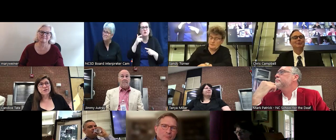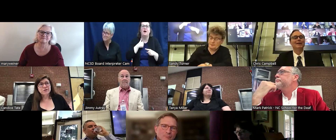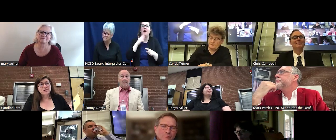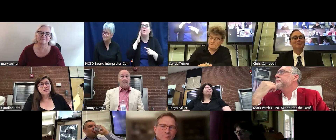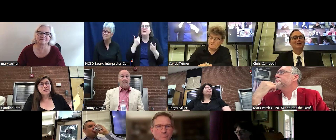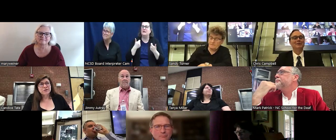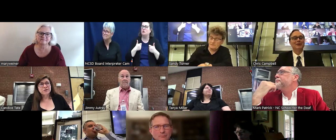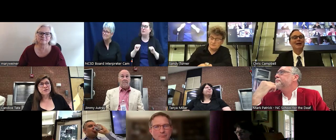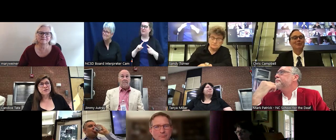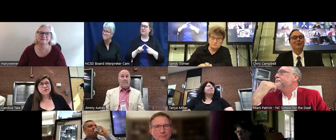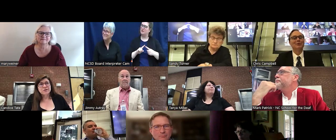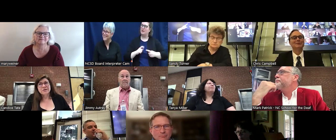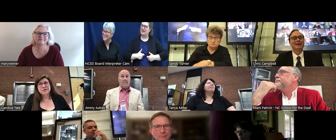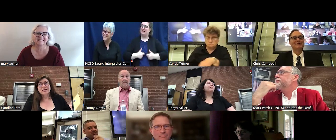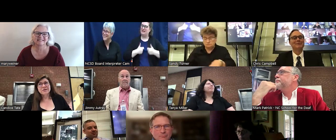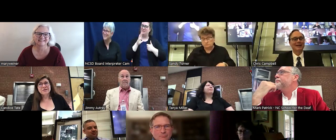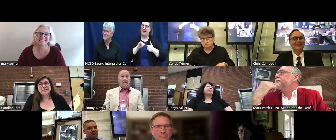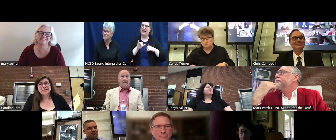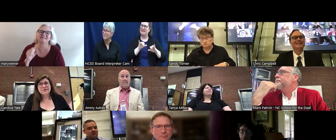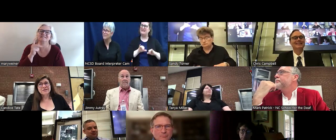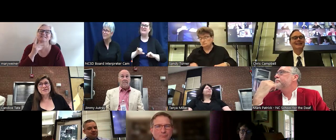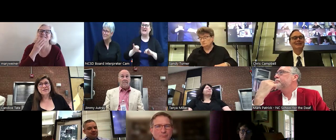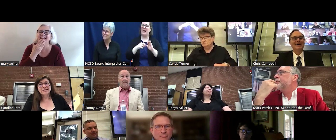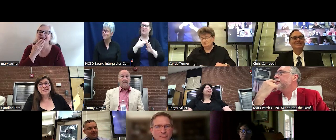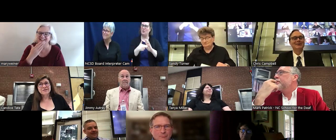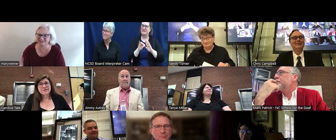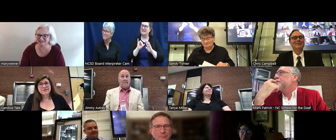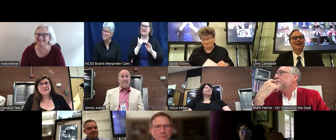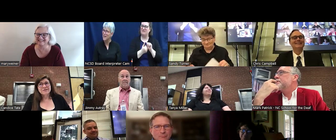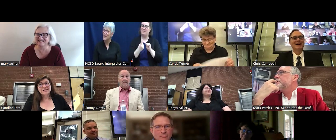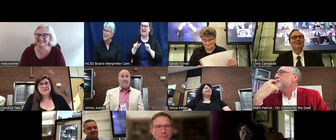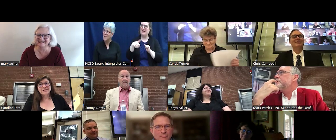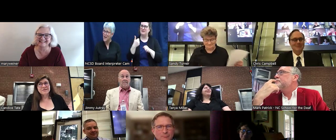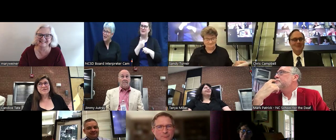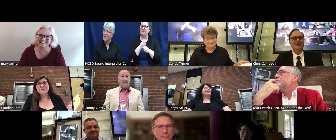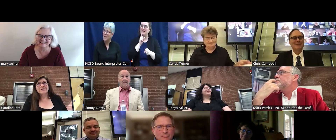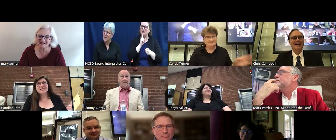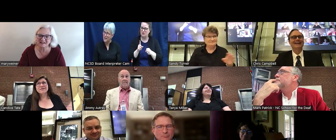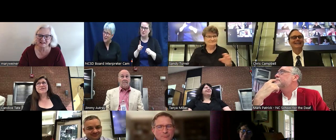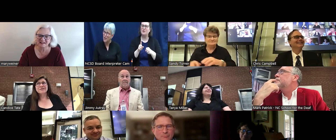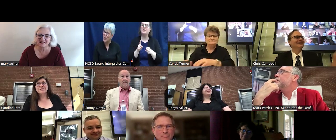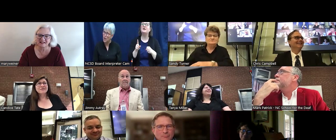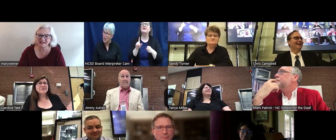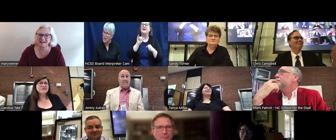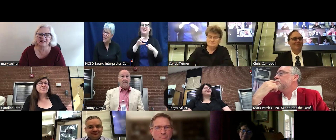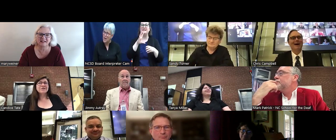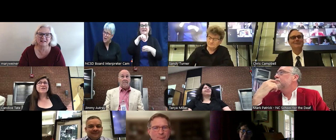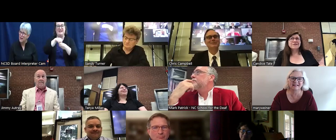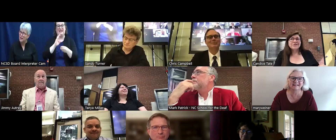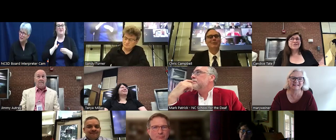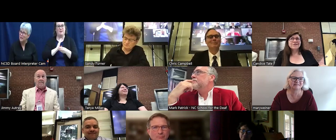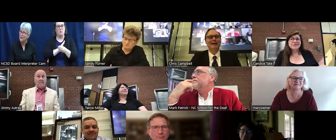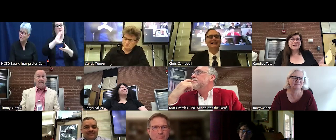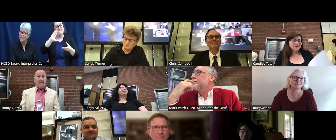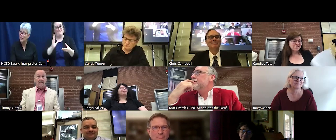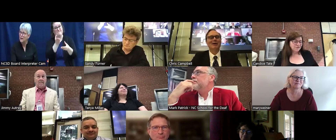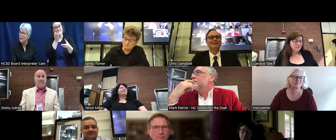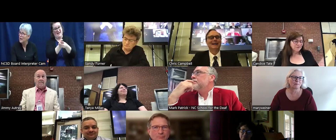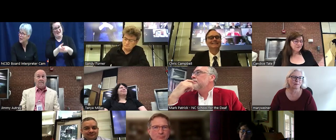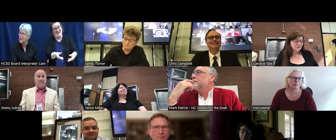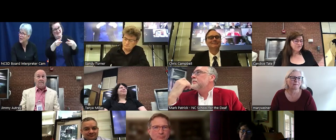to live by the same rules as everyone else and make sure that things go in the board packet prior to board meetings.